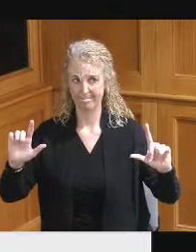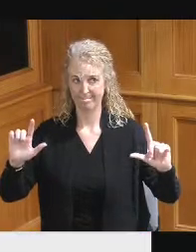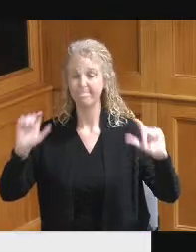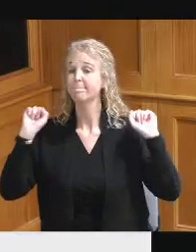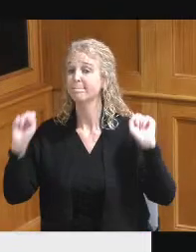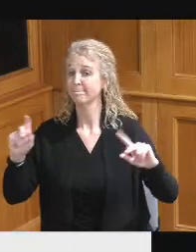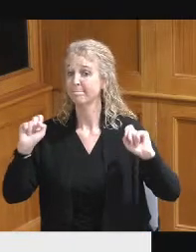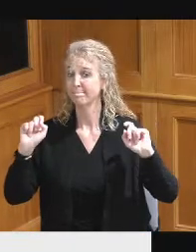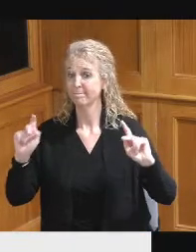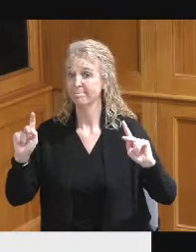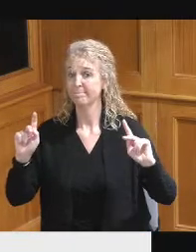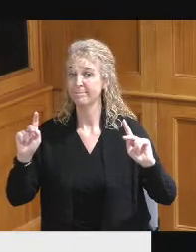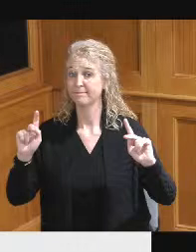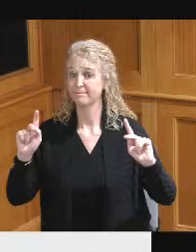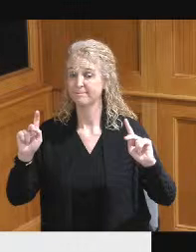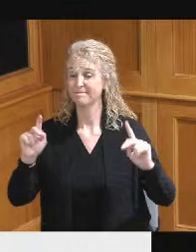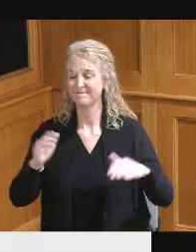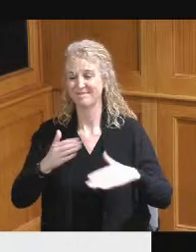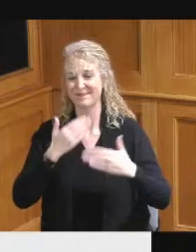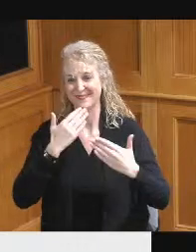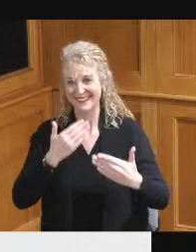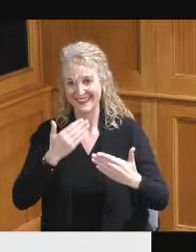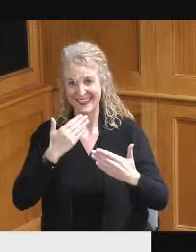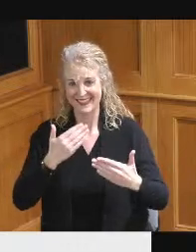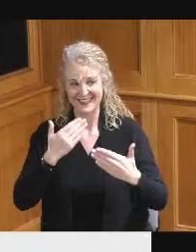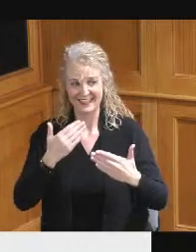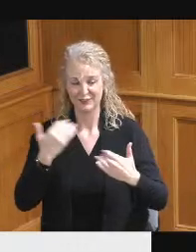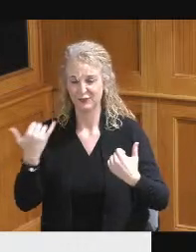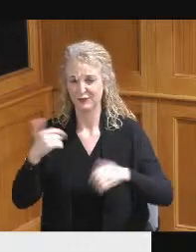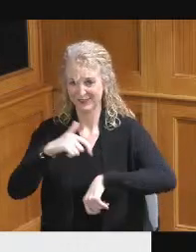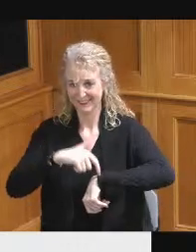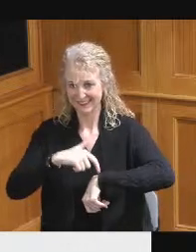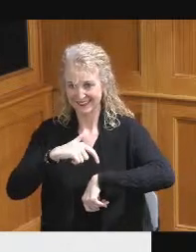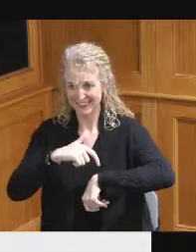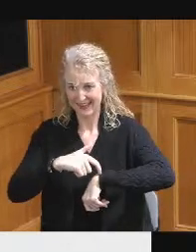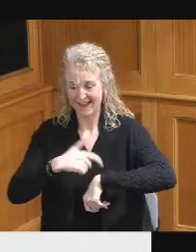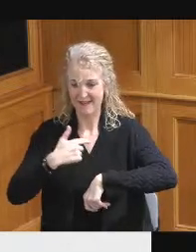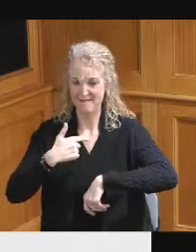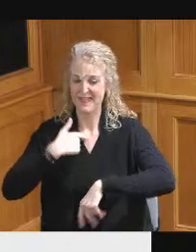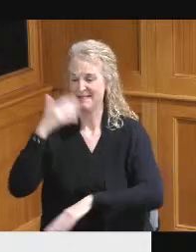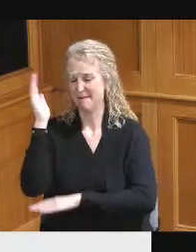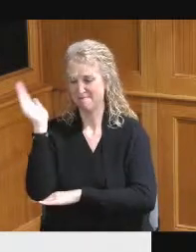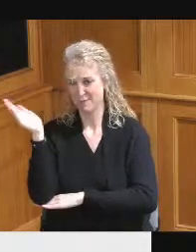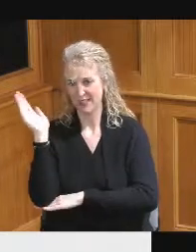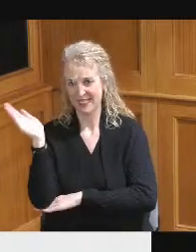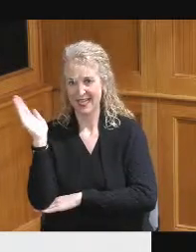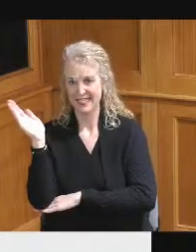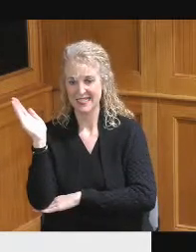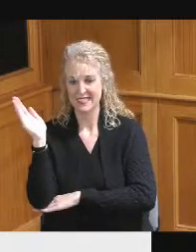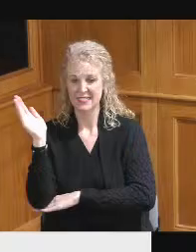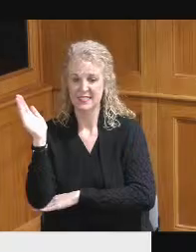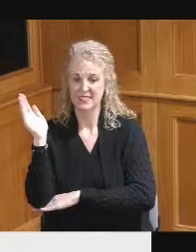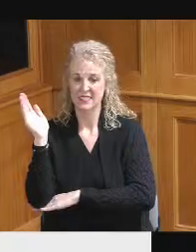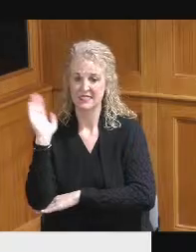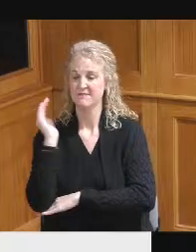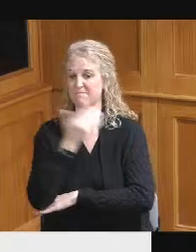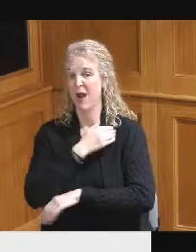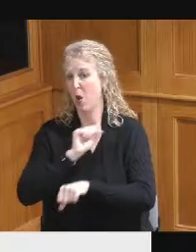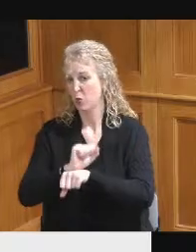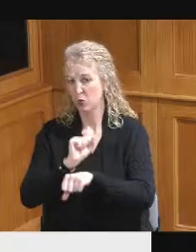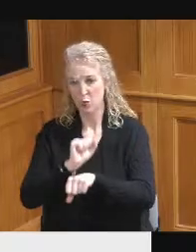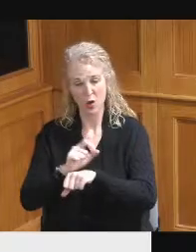All right. Well, thank you very much for the opportunity to come and present the work that you